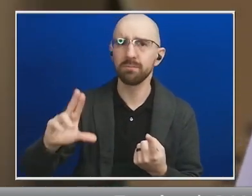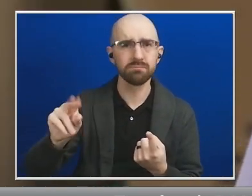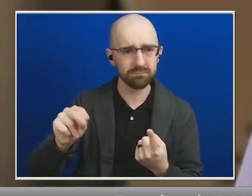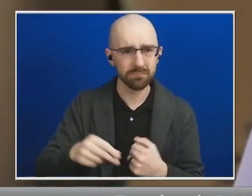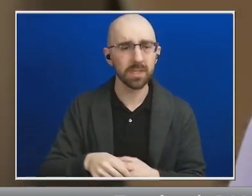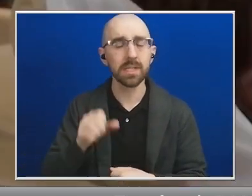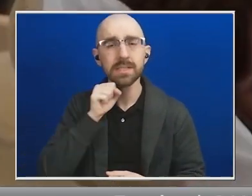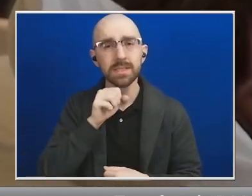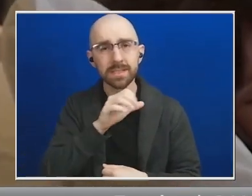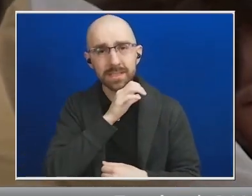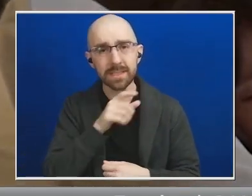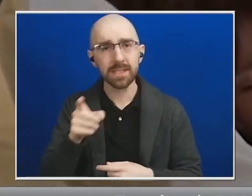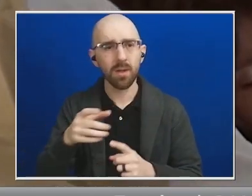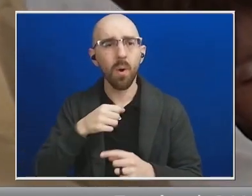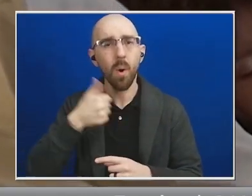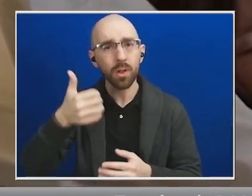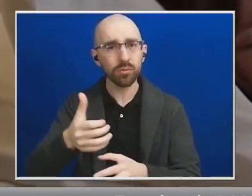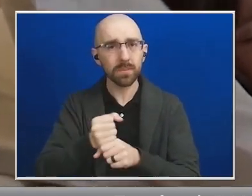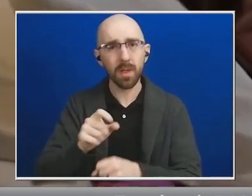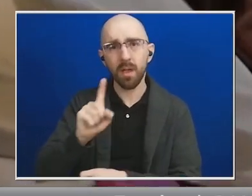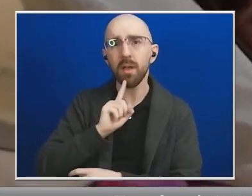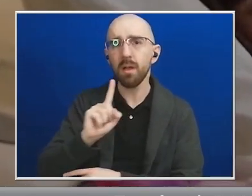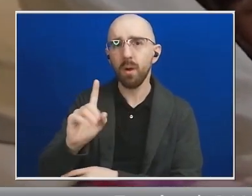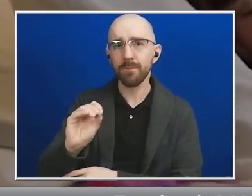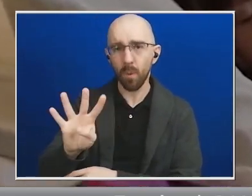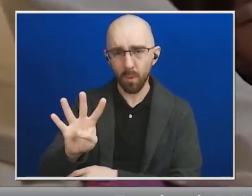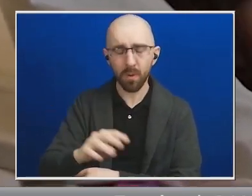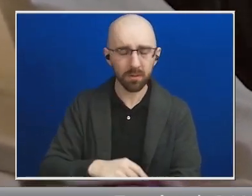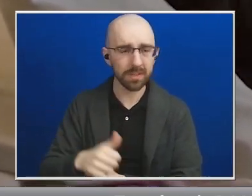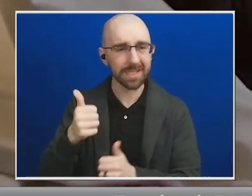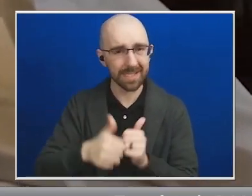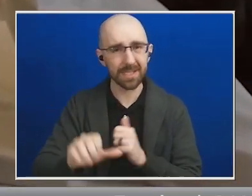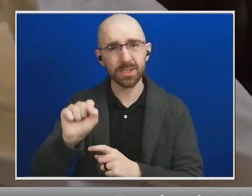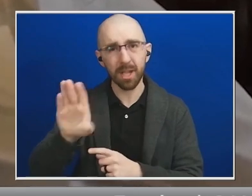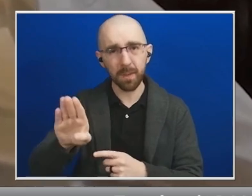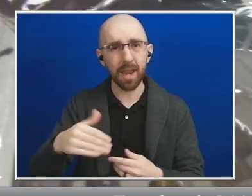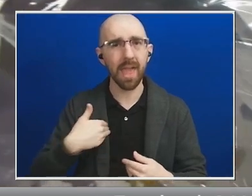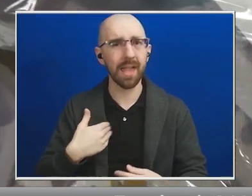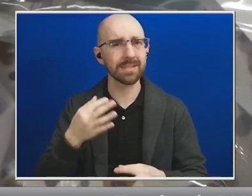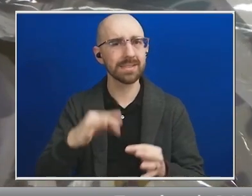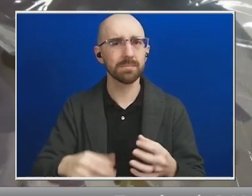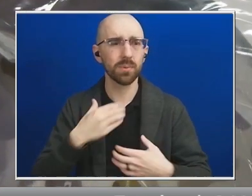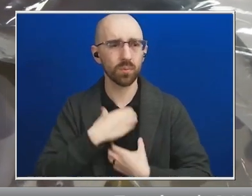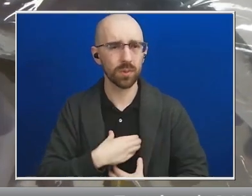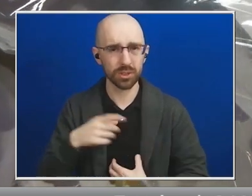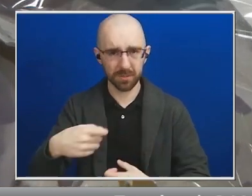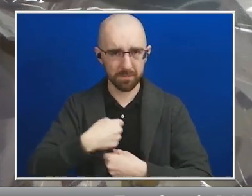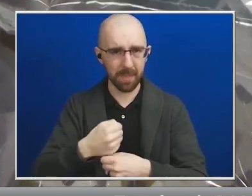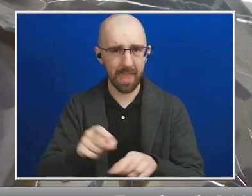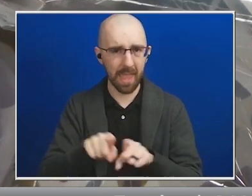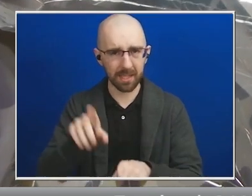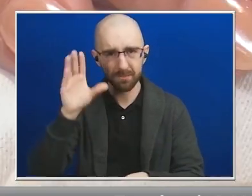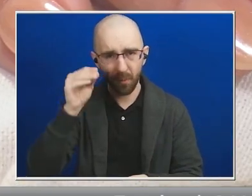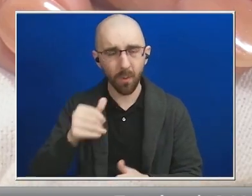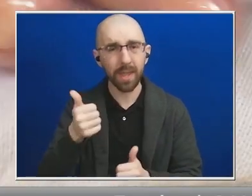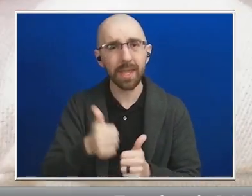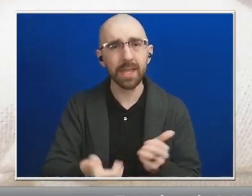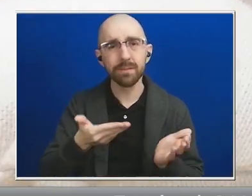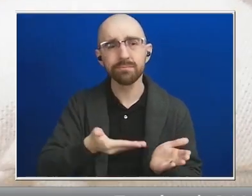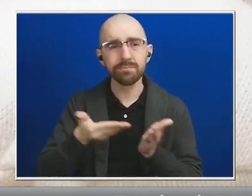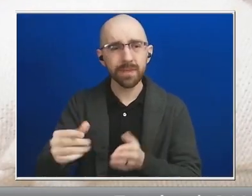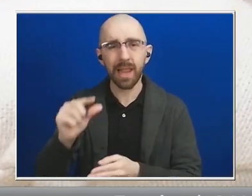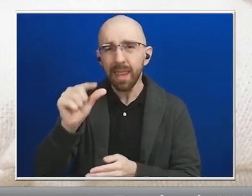recipient was 104. Each Shadow Buddy fulfills a simple wish Miles made as a boy, and each carries a tiny piece of him,